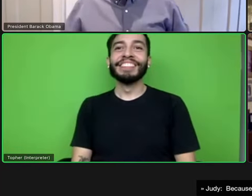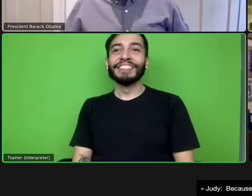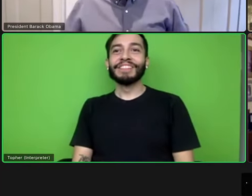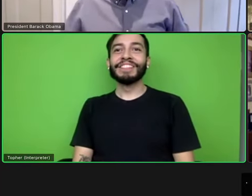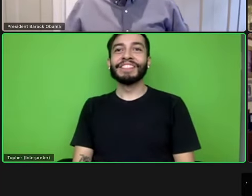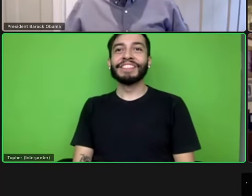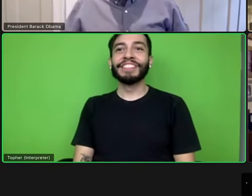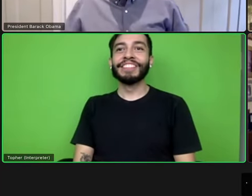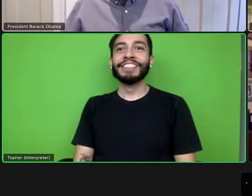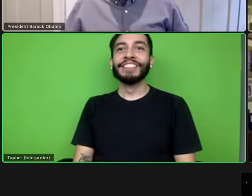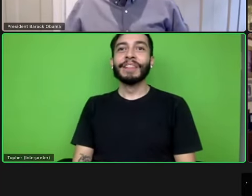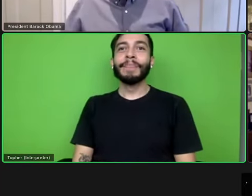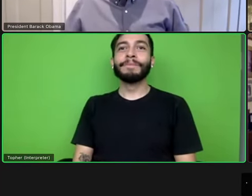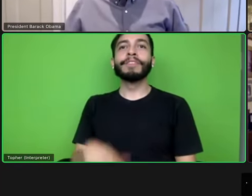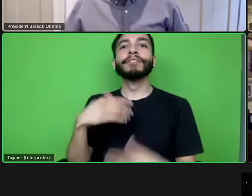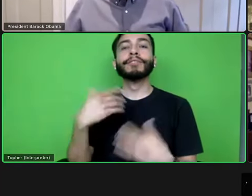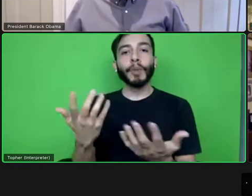For decades,